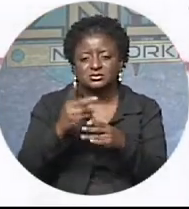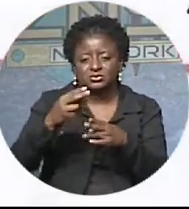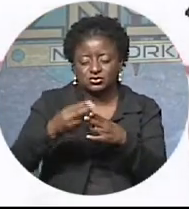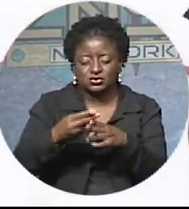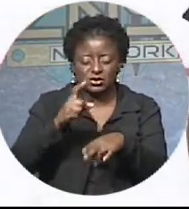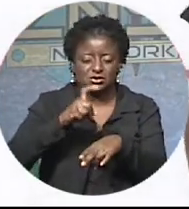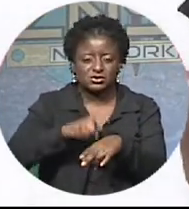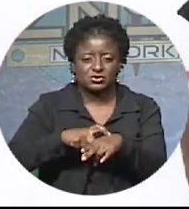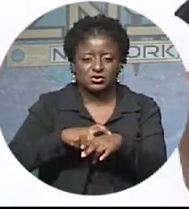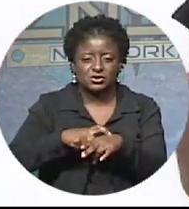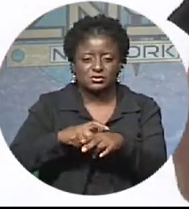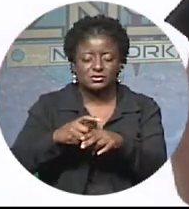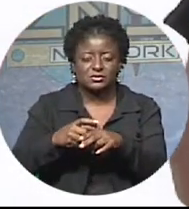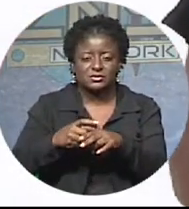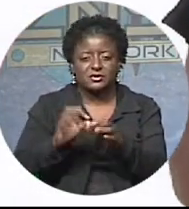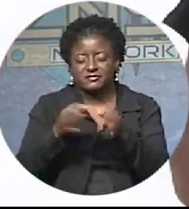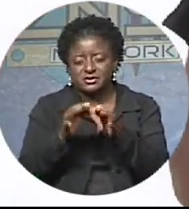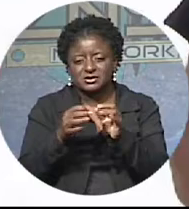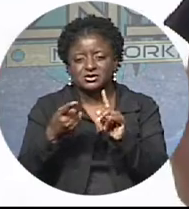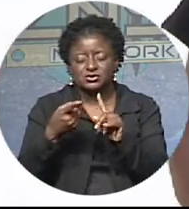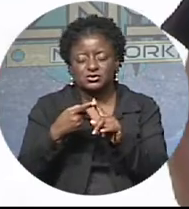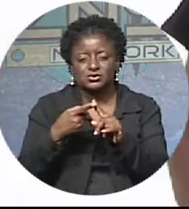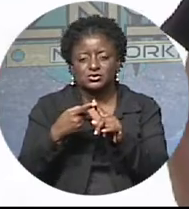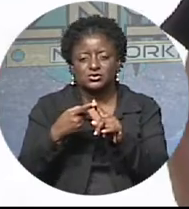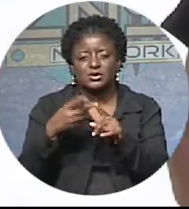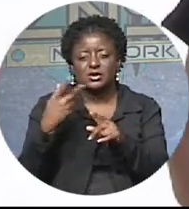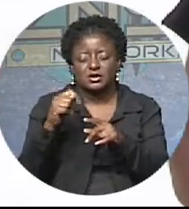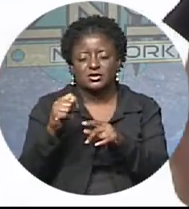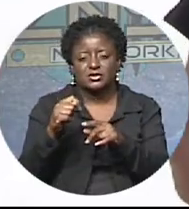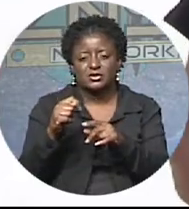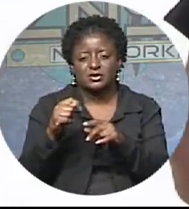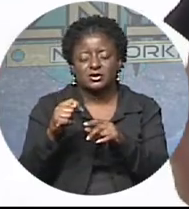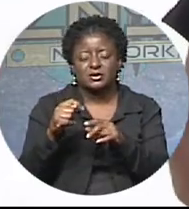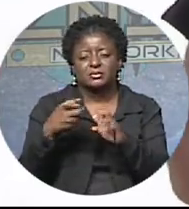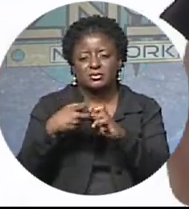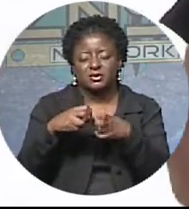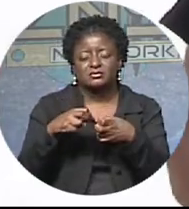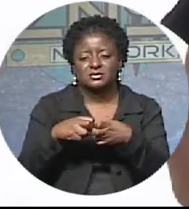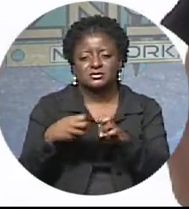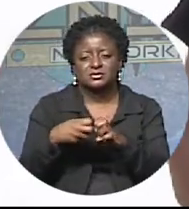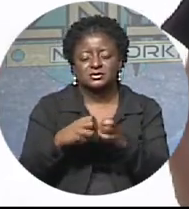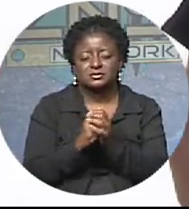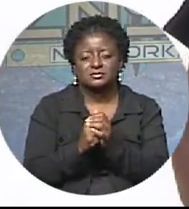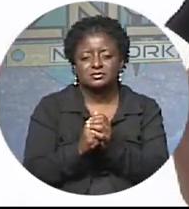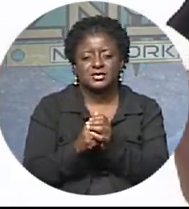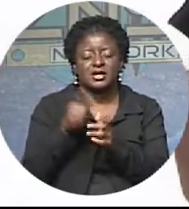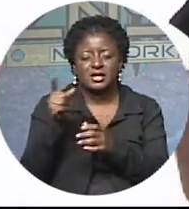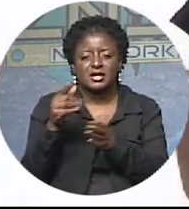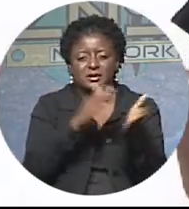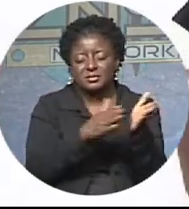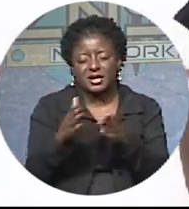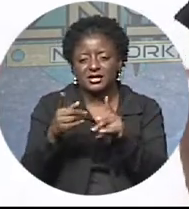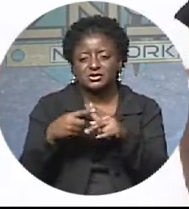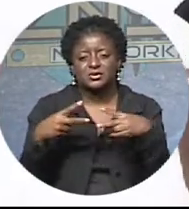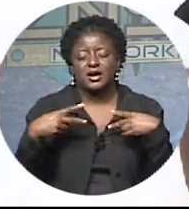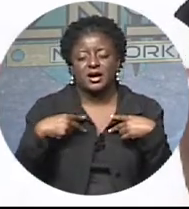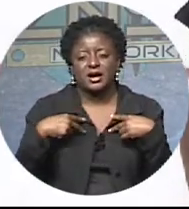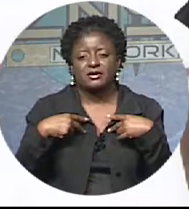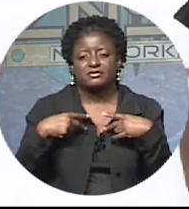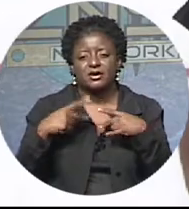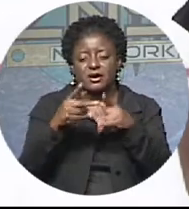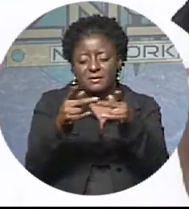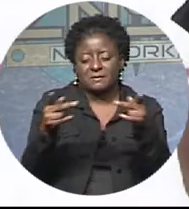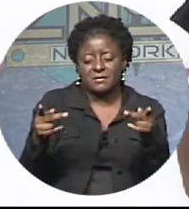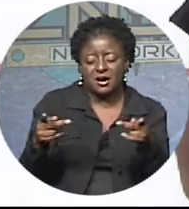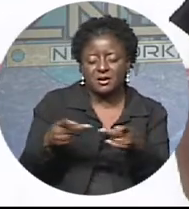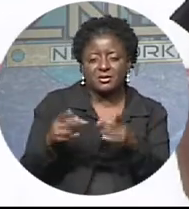up the legal system, but medium and long-term goals will soon be announced. He does plan to have public consultation to come